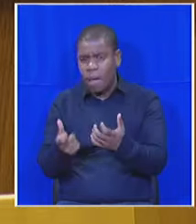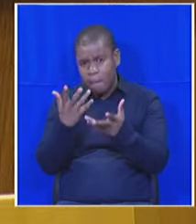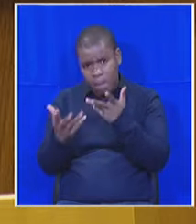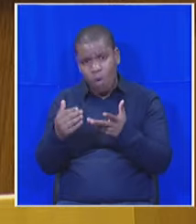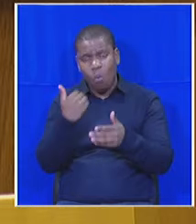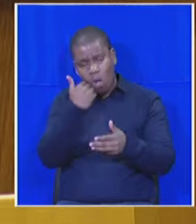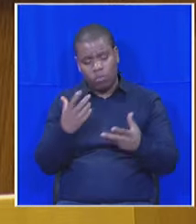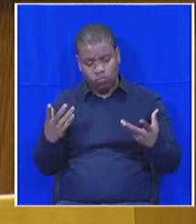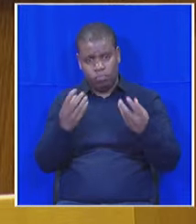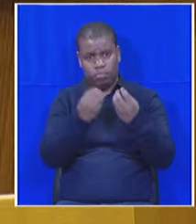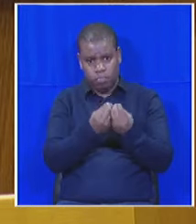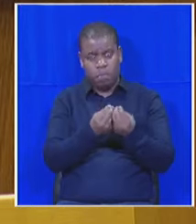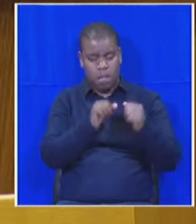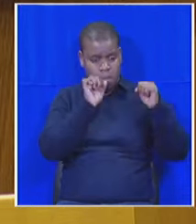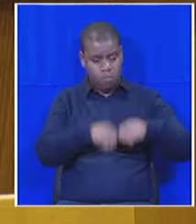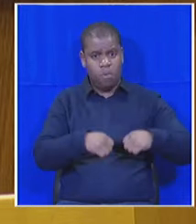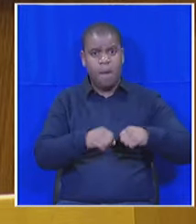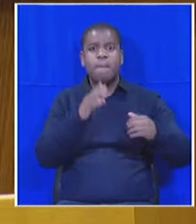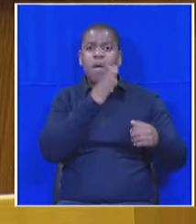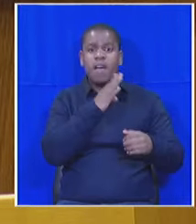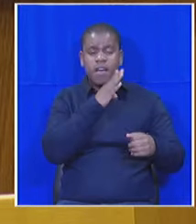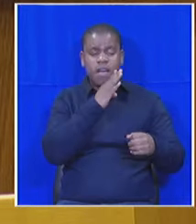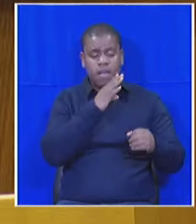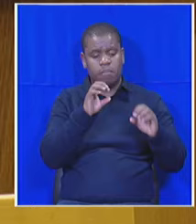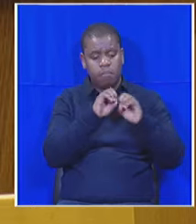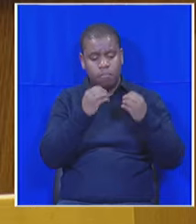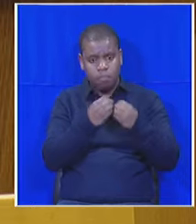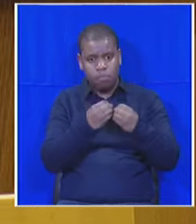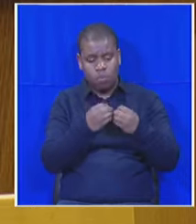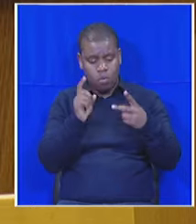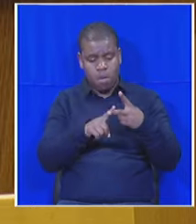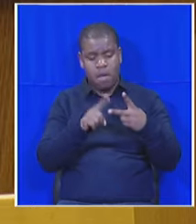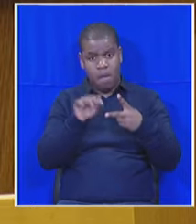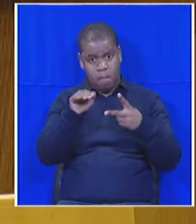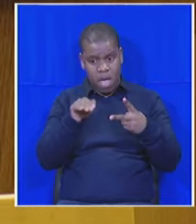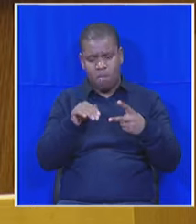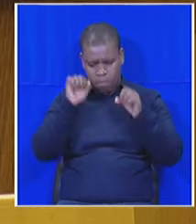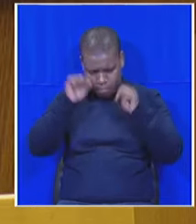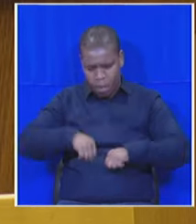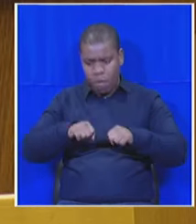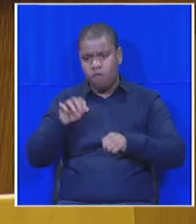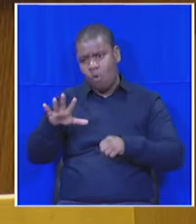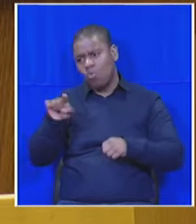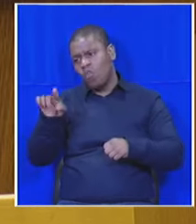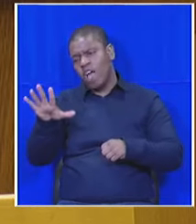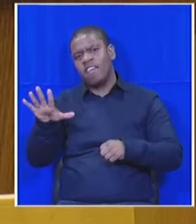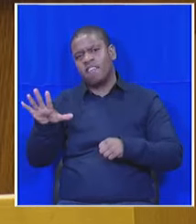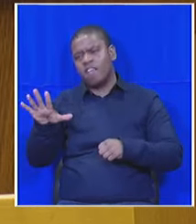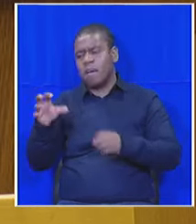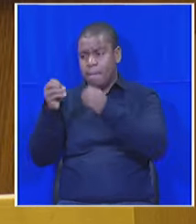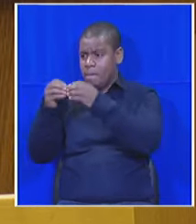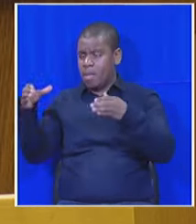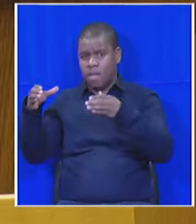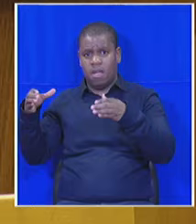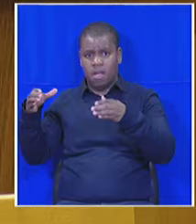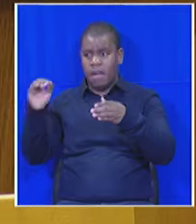into some kind of agreement with private institutions and banks and force that agreement we got with the 4 or 5 major banks to ensure that they